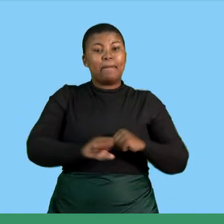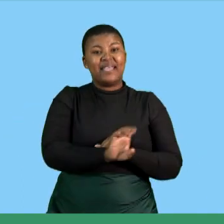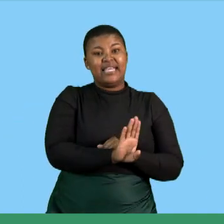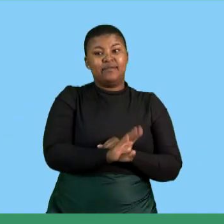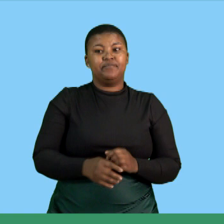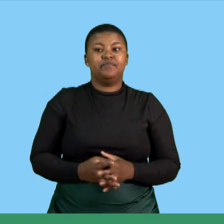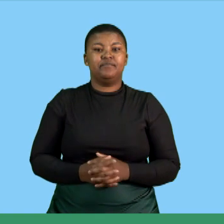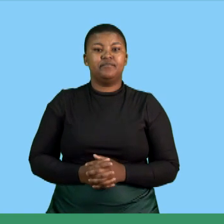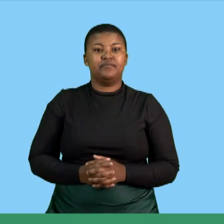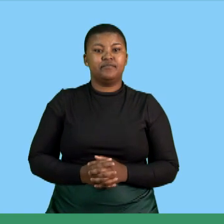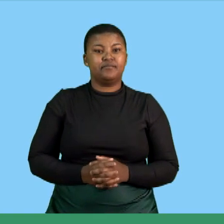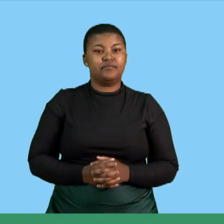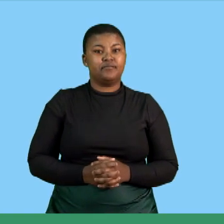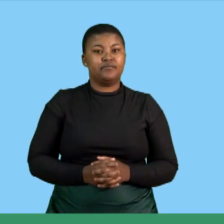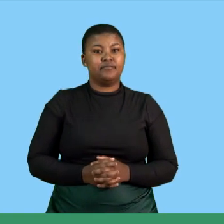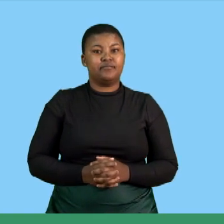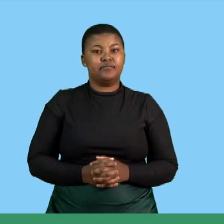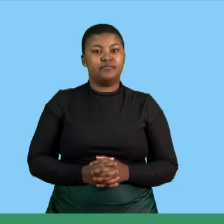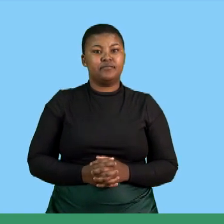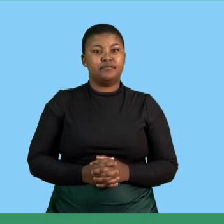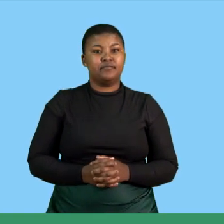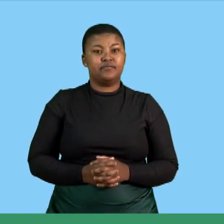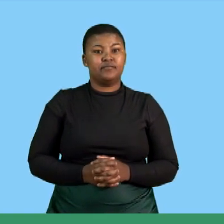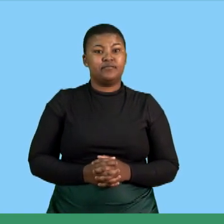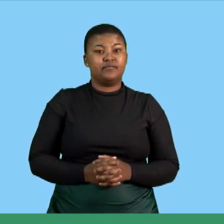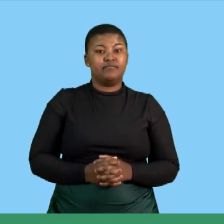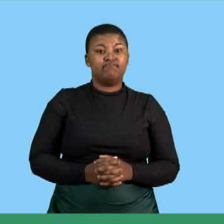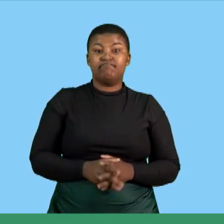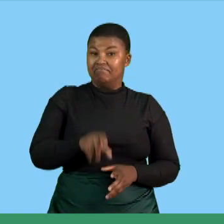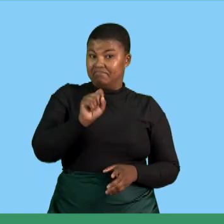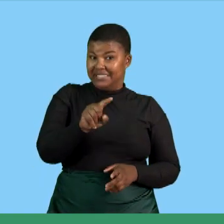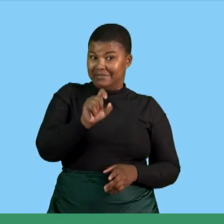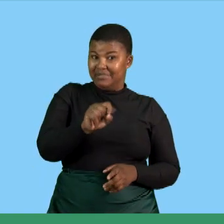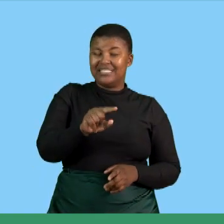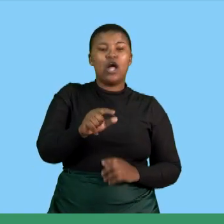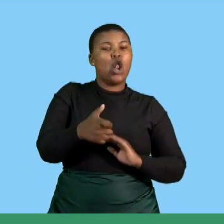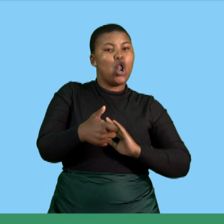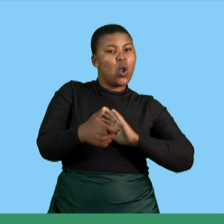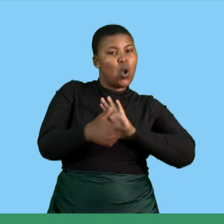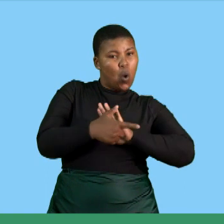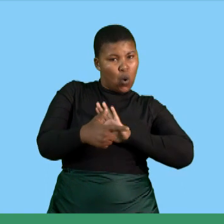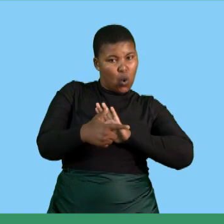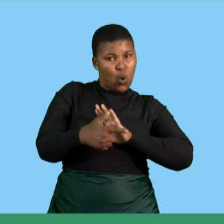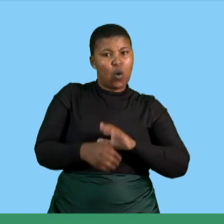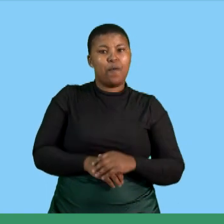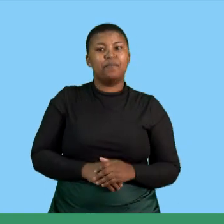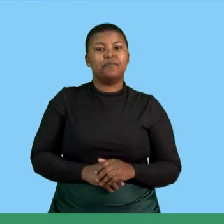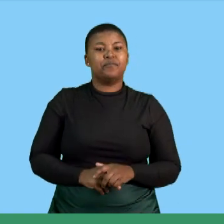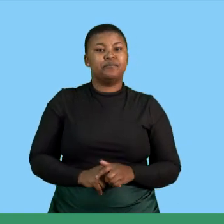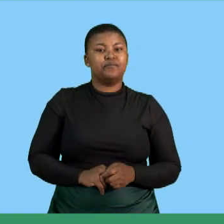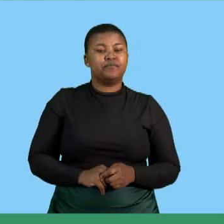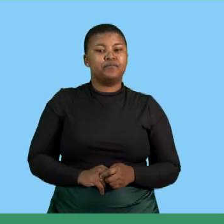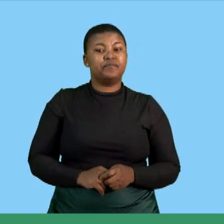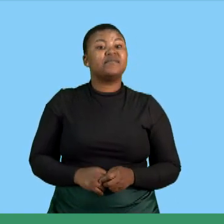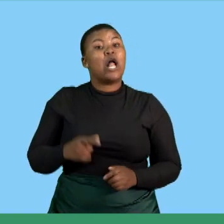one. The laws, then there's a nice clear clue for you everybody. Past that